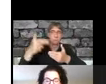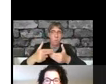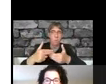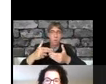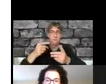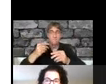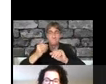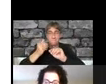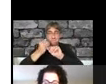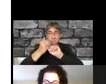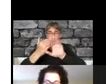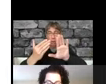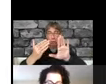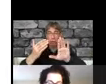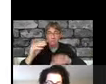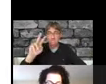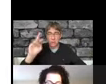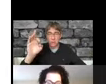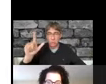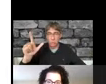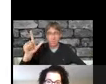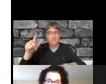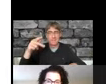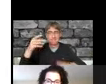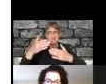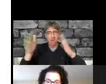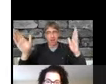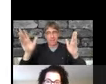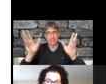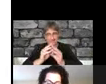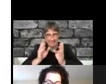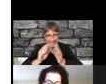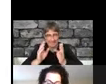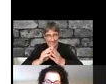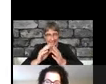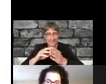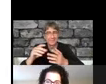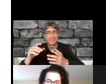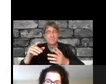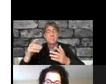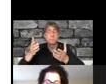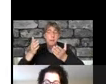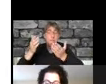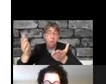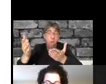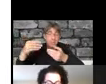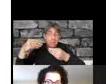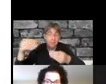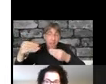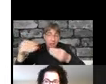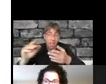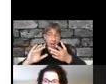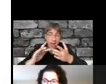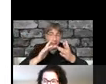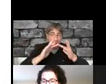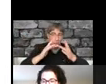our proposed sales network as part of the FAIR Transformation Project. My name is Lindsay Heffernan, and I